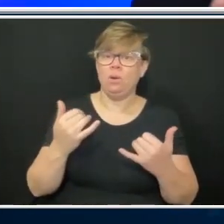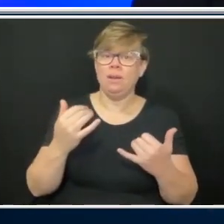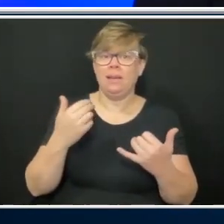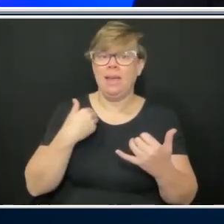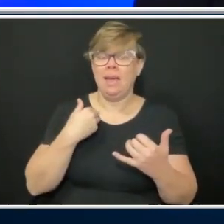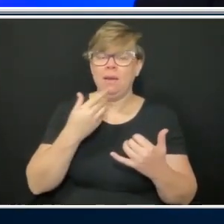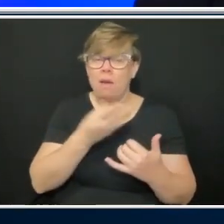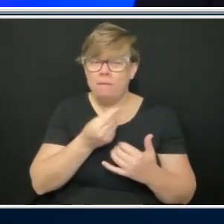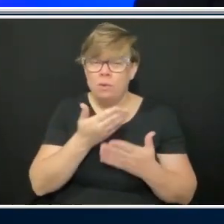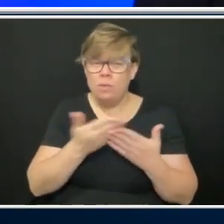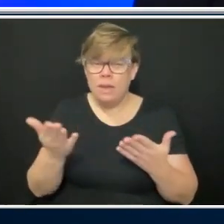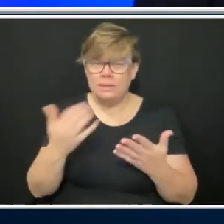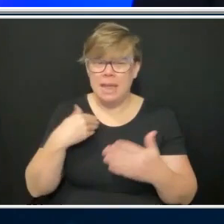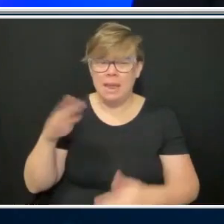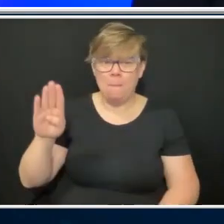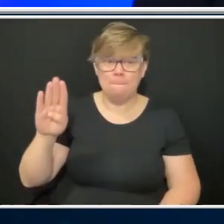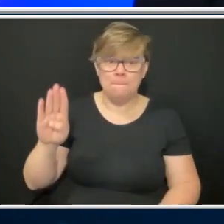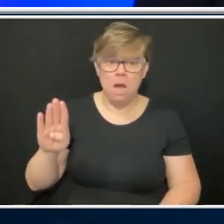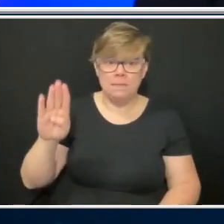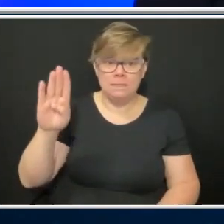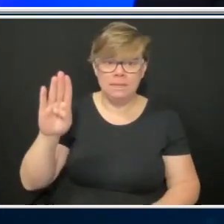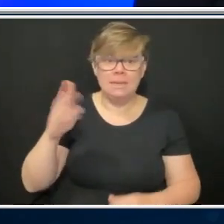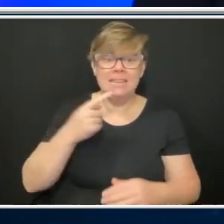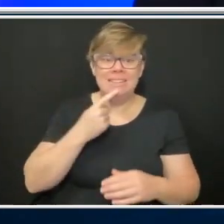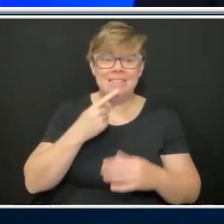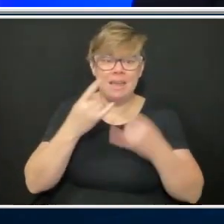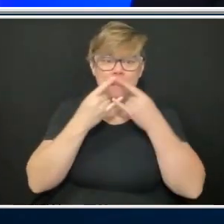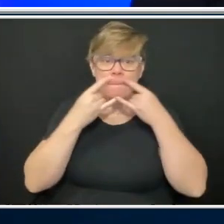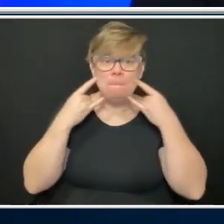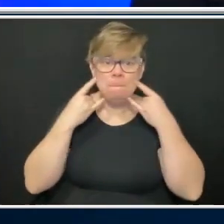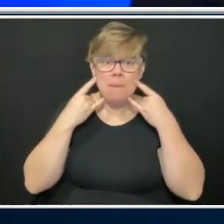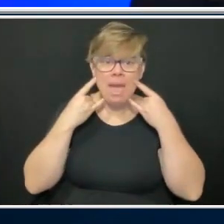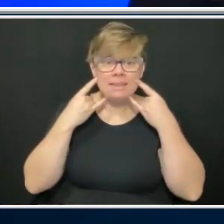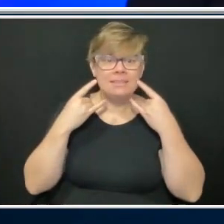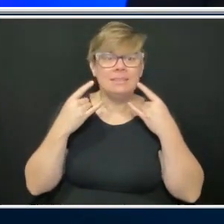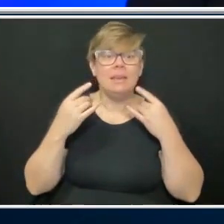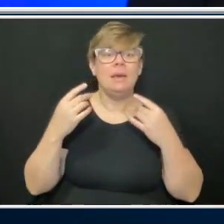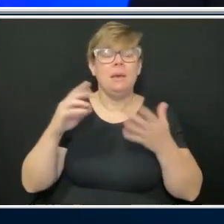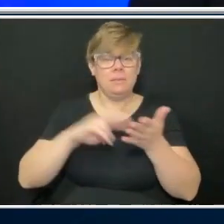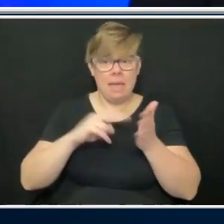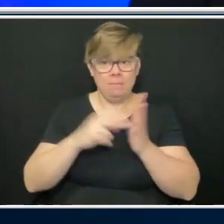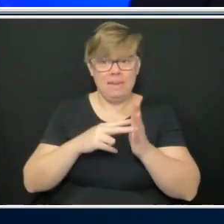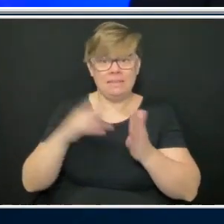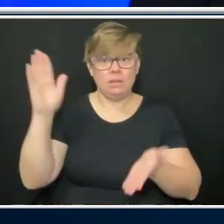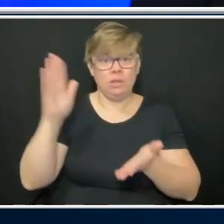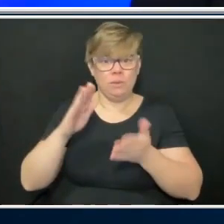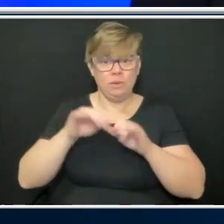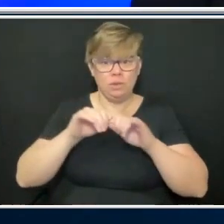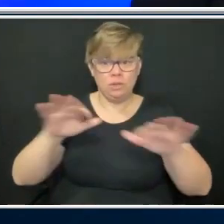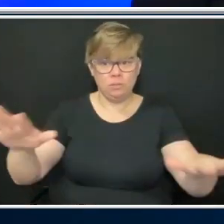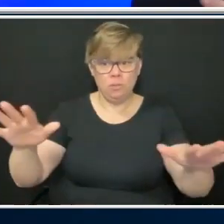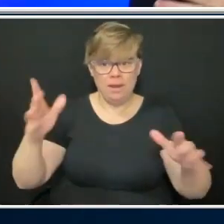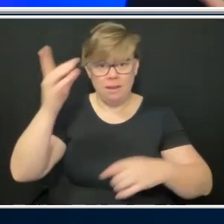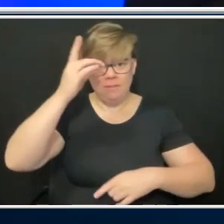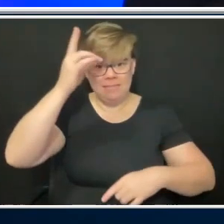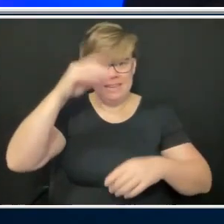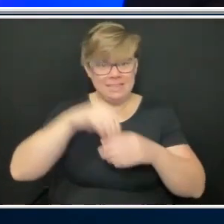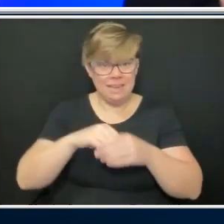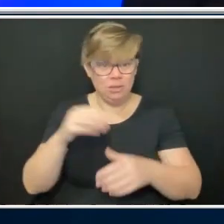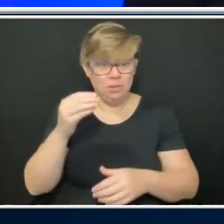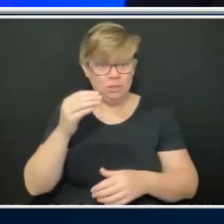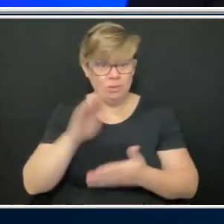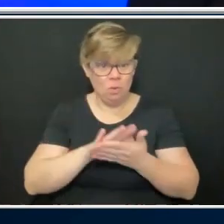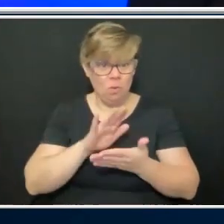a Boston study that found that mask wearing is associated with less spread of the disease in schools. Researchers compared COVID